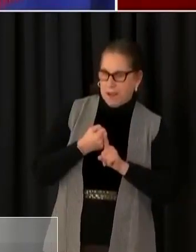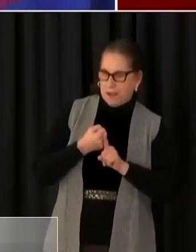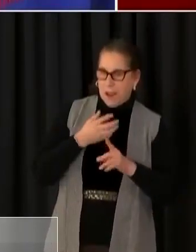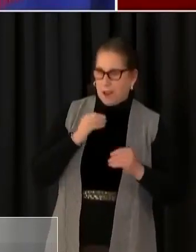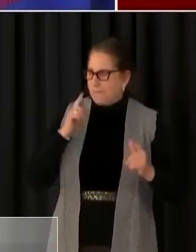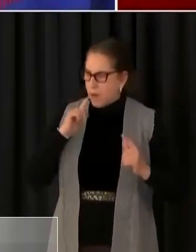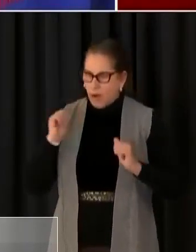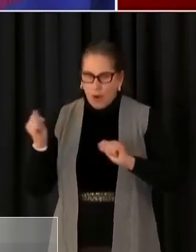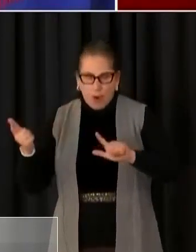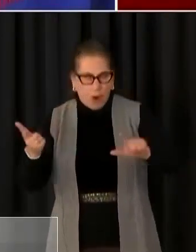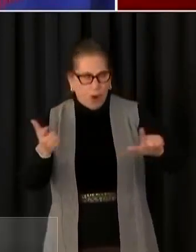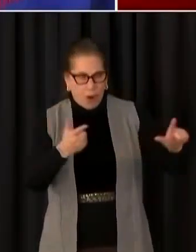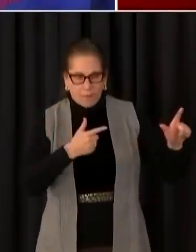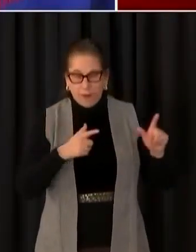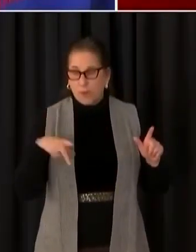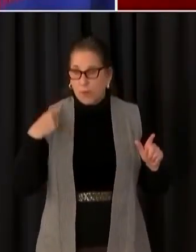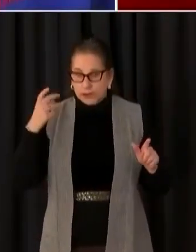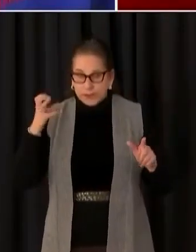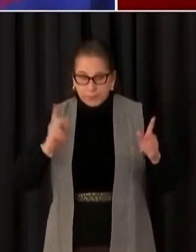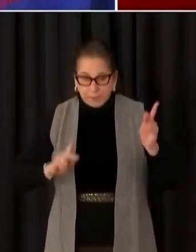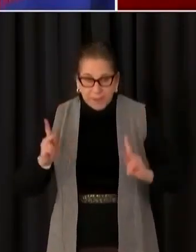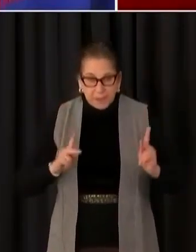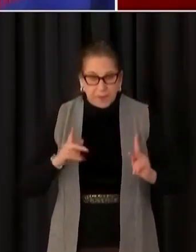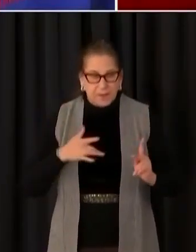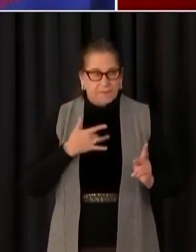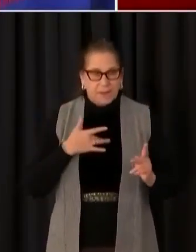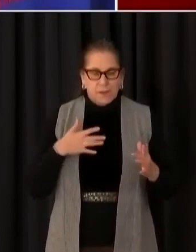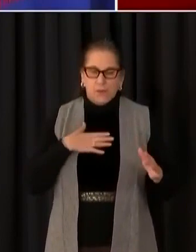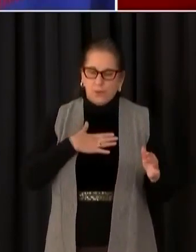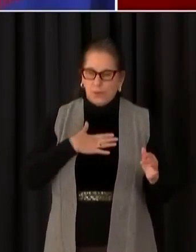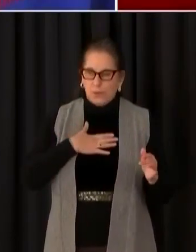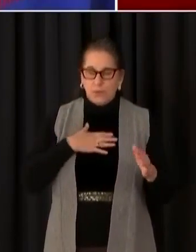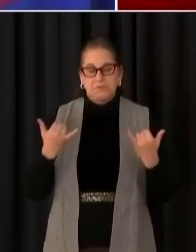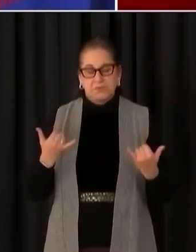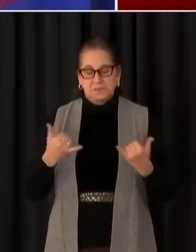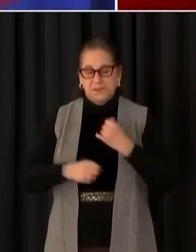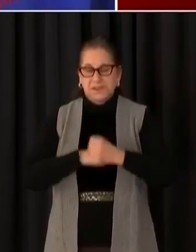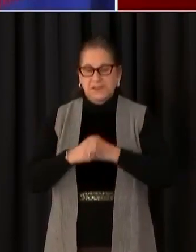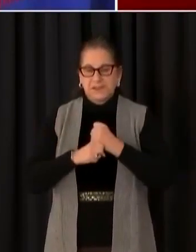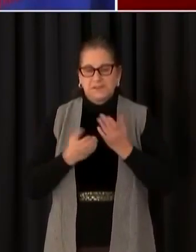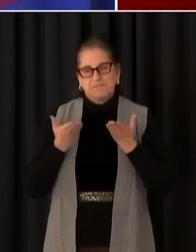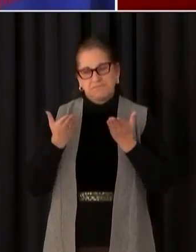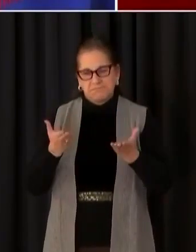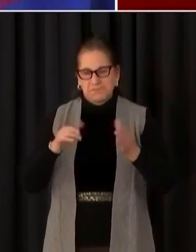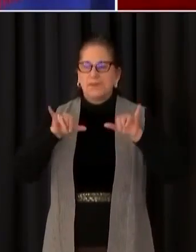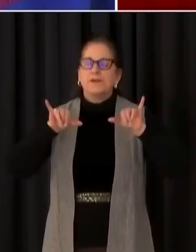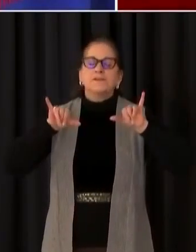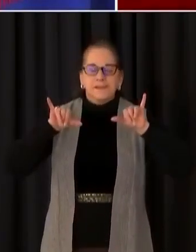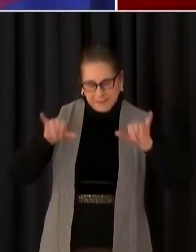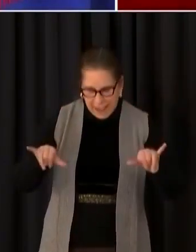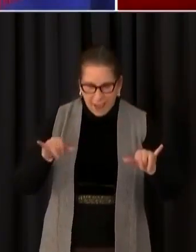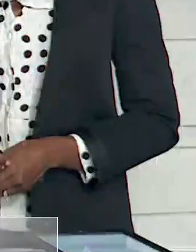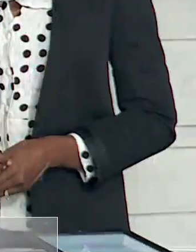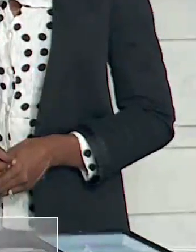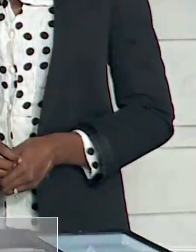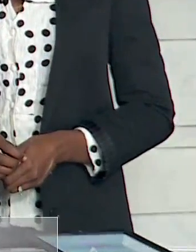not to come to the Washington, D.C. event, but instead to participate virtually.